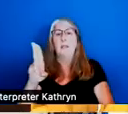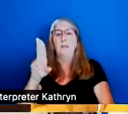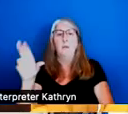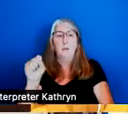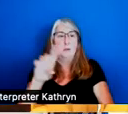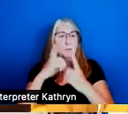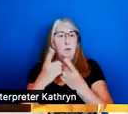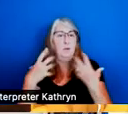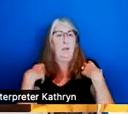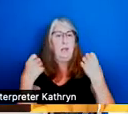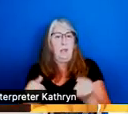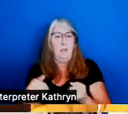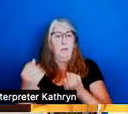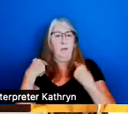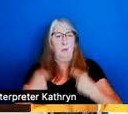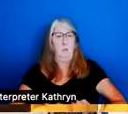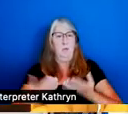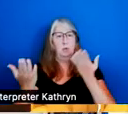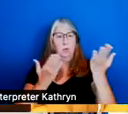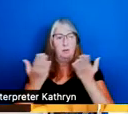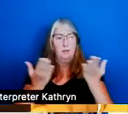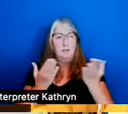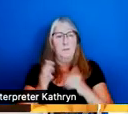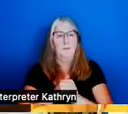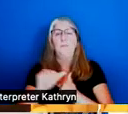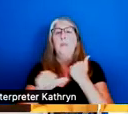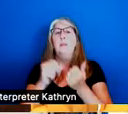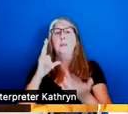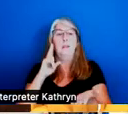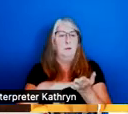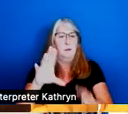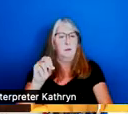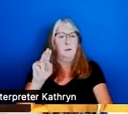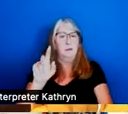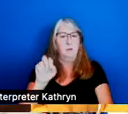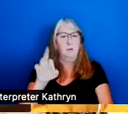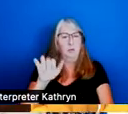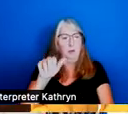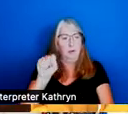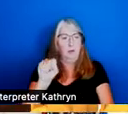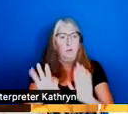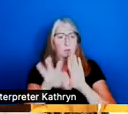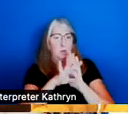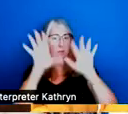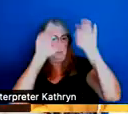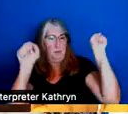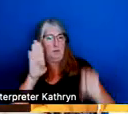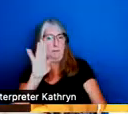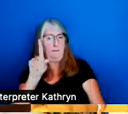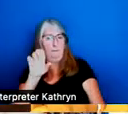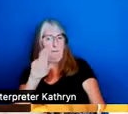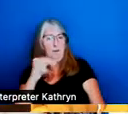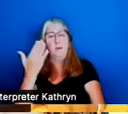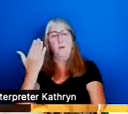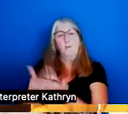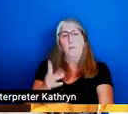of Health and Human Services. Assistant Secretary Contreras was appointed by President Biden and confirmed by the